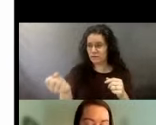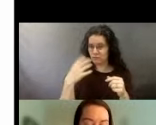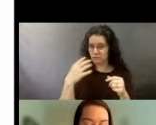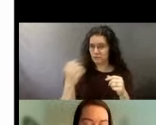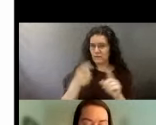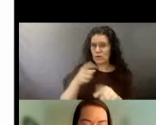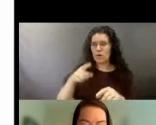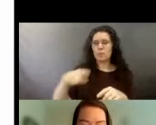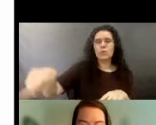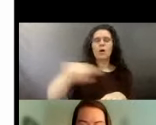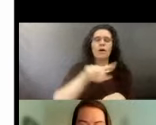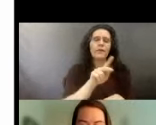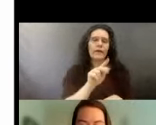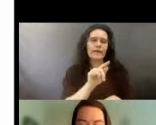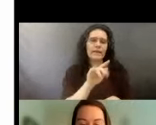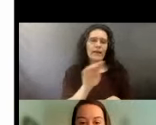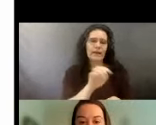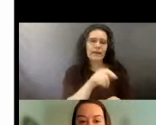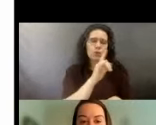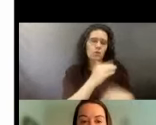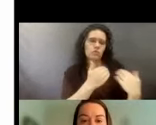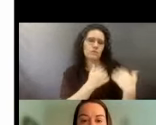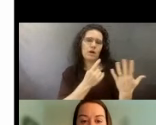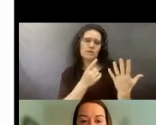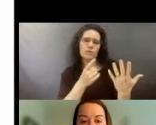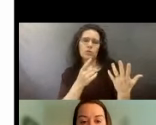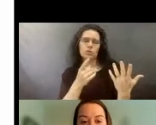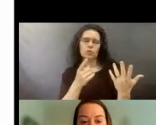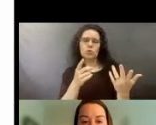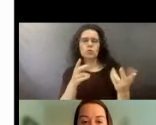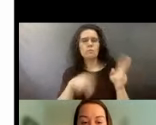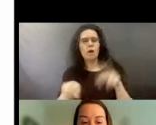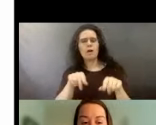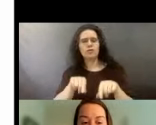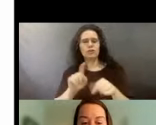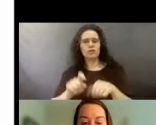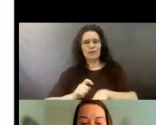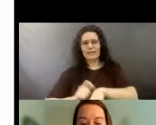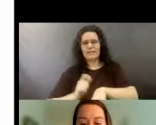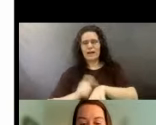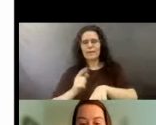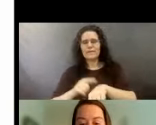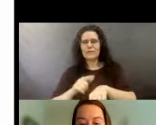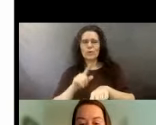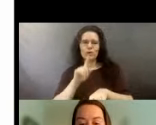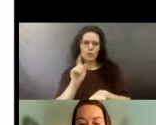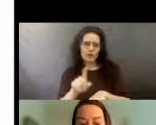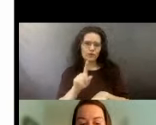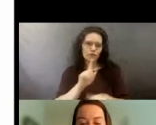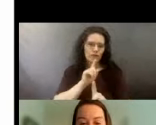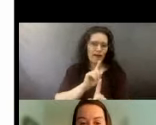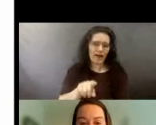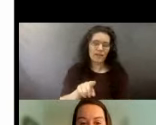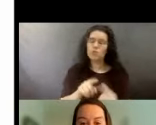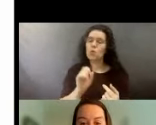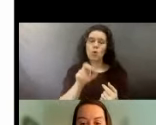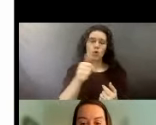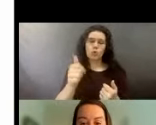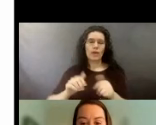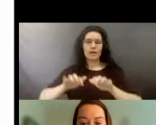Katie moderates the Q&A, we'll be able to address those questions first. But please also feel free to utilize the comments if